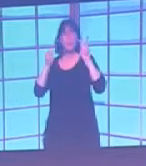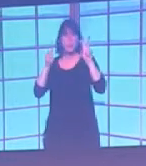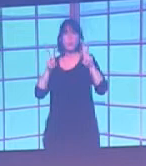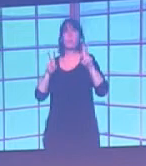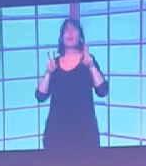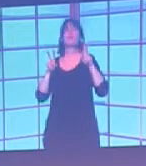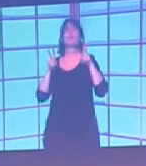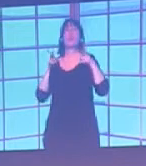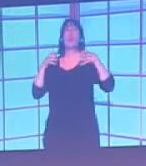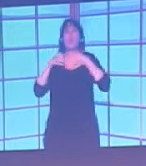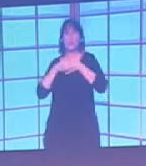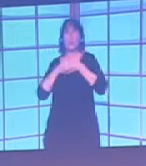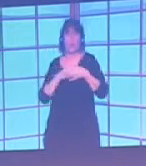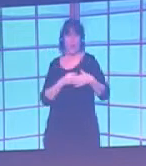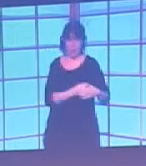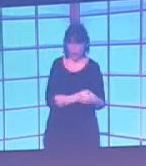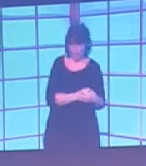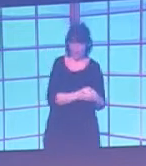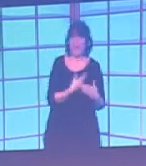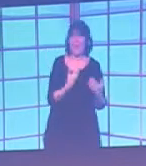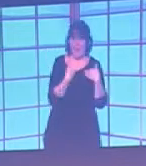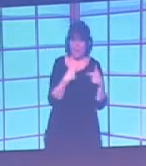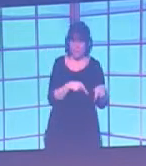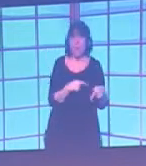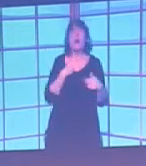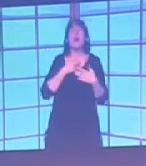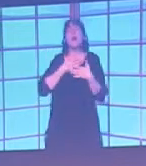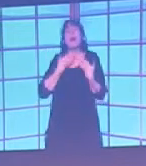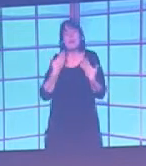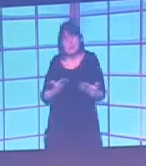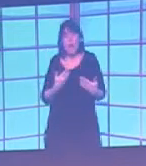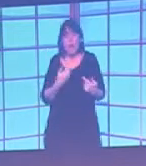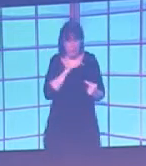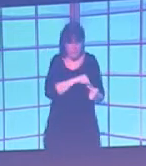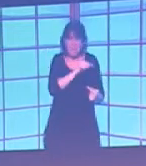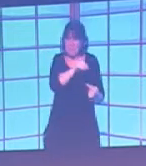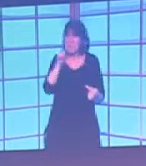club level, and now we'd like to